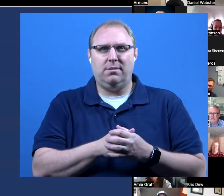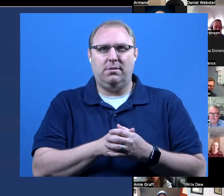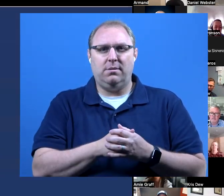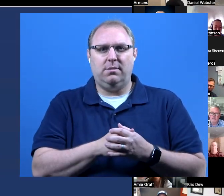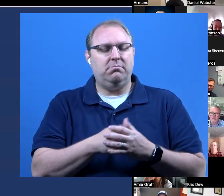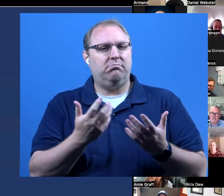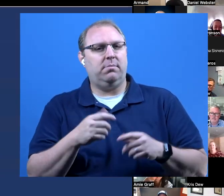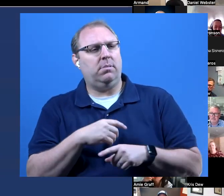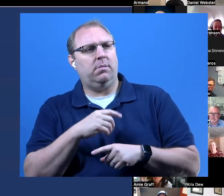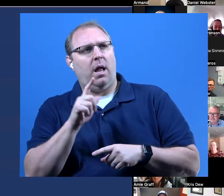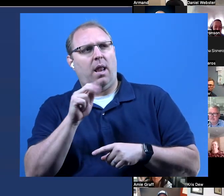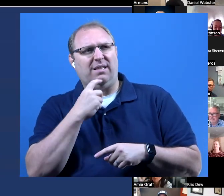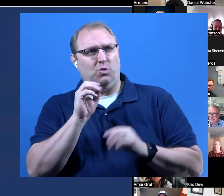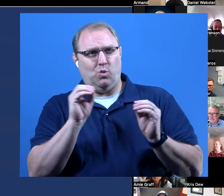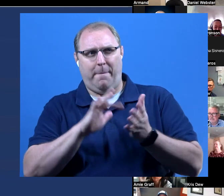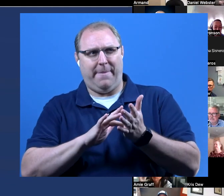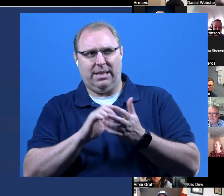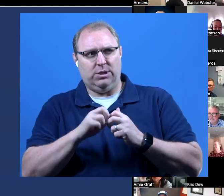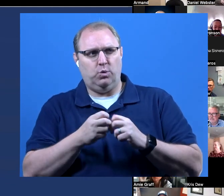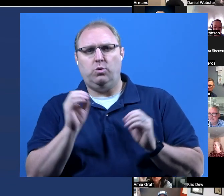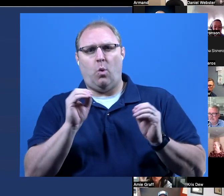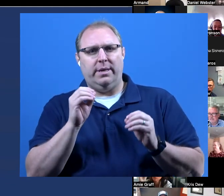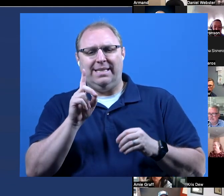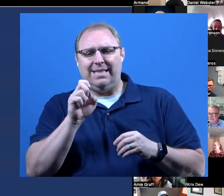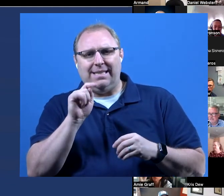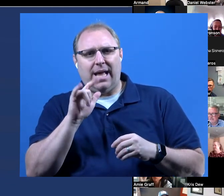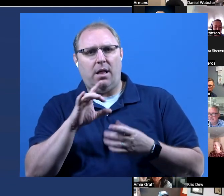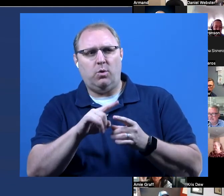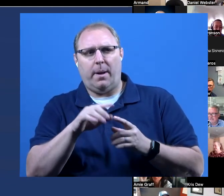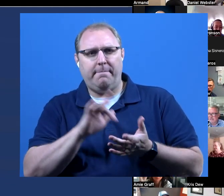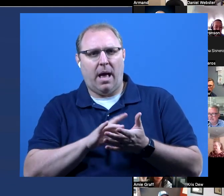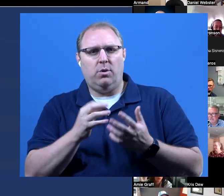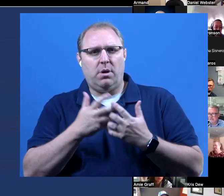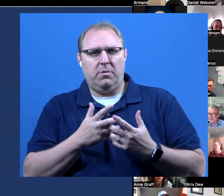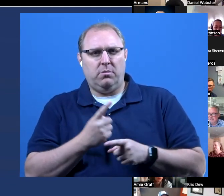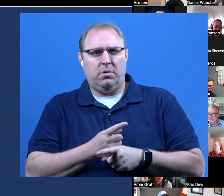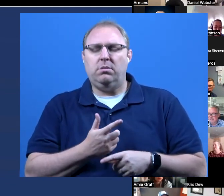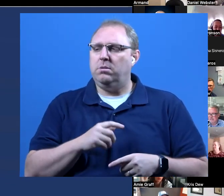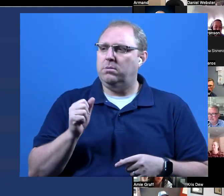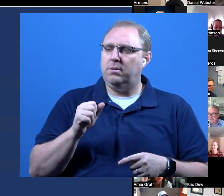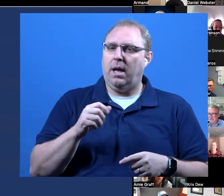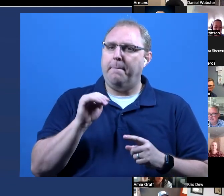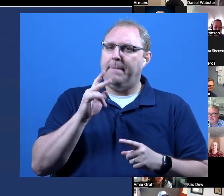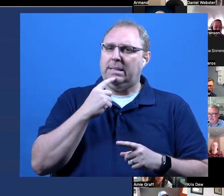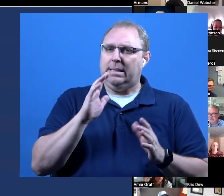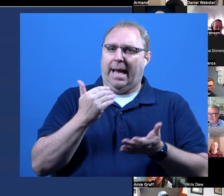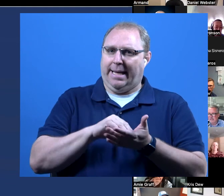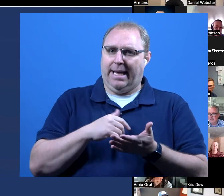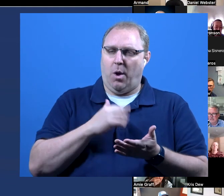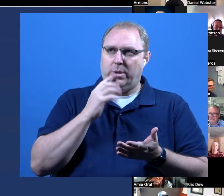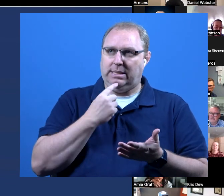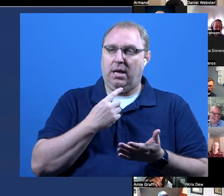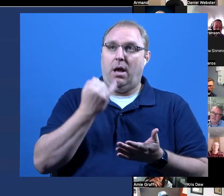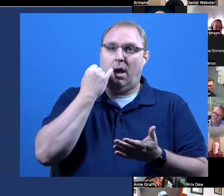not going to control those. 15 minutes So, early. yeah, we're earlier. We targeted early and we're even going to be